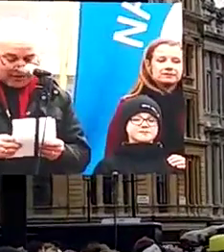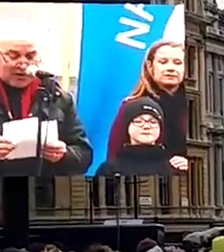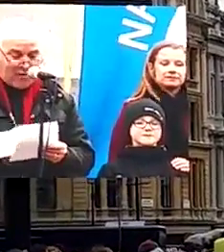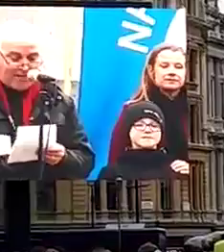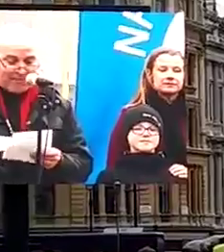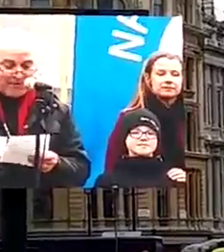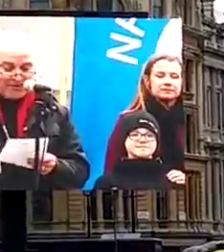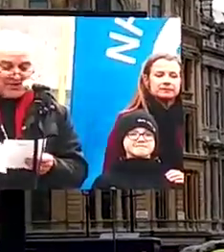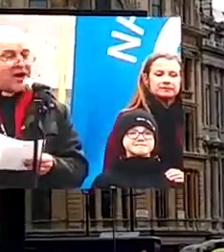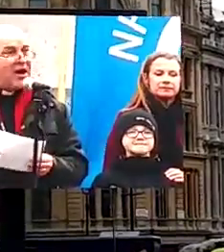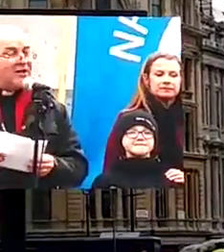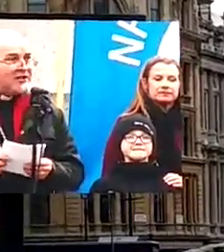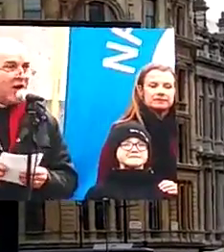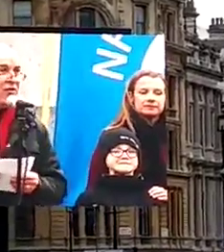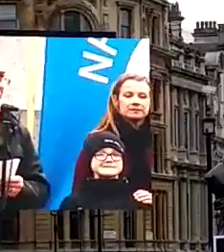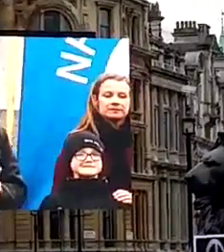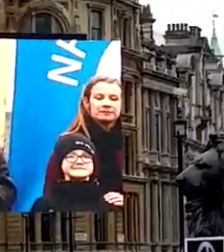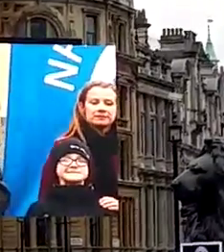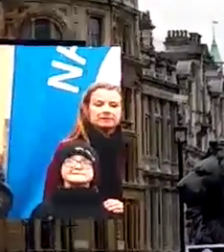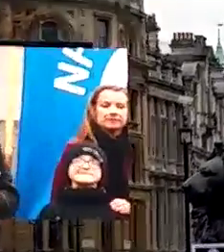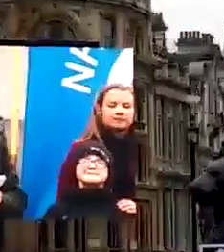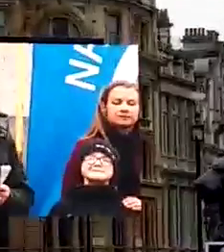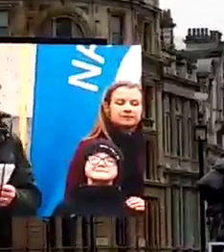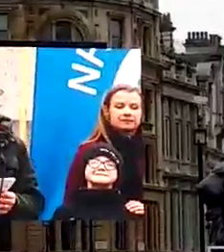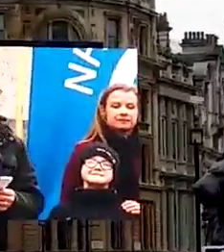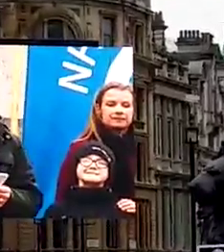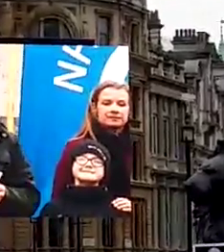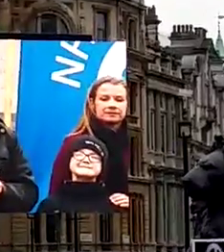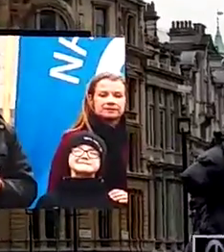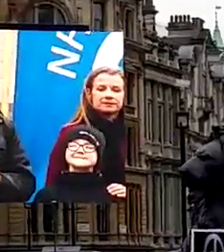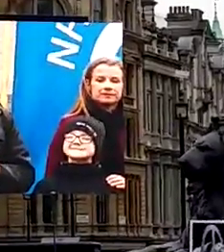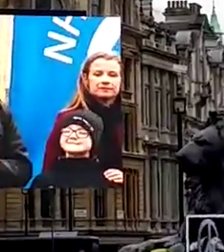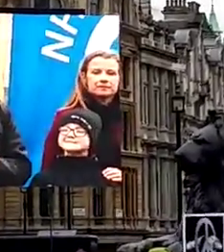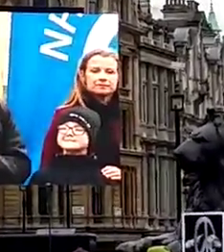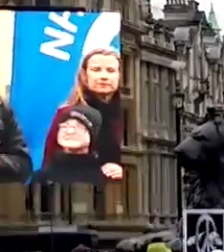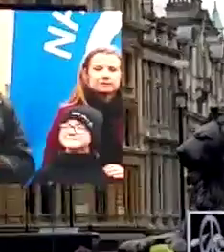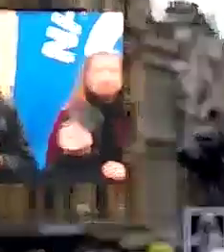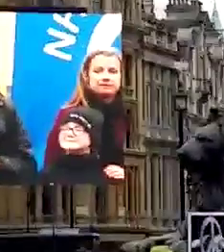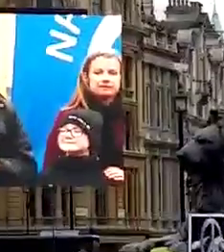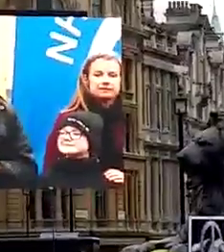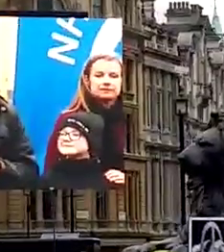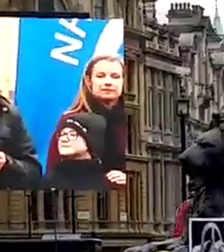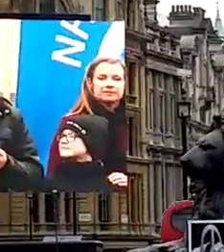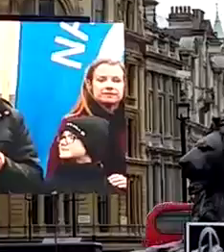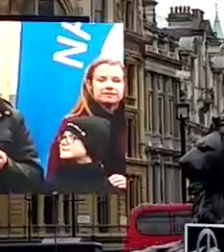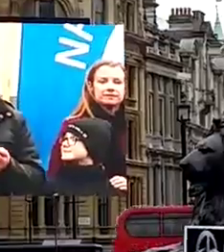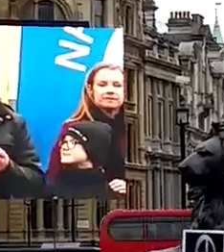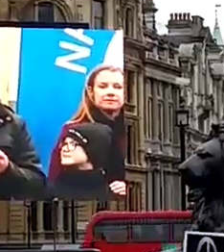Nuclear weapons no longer have a place in our world.